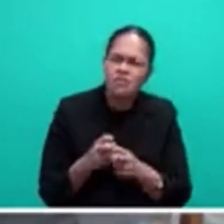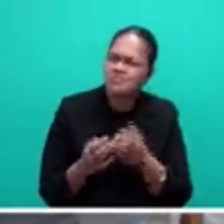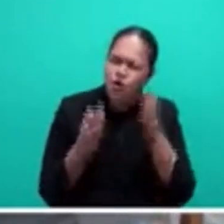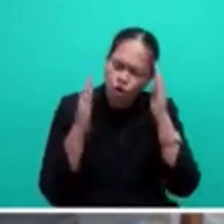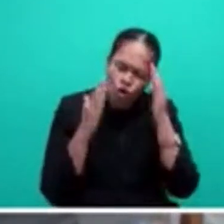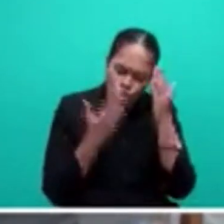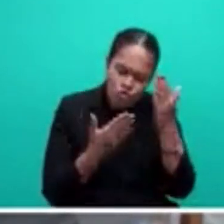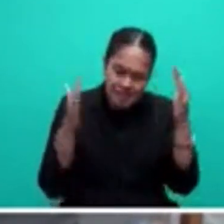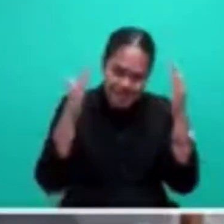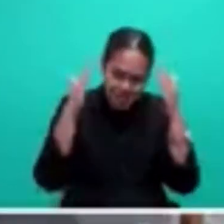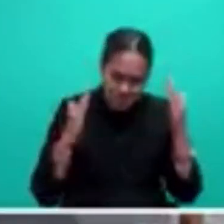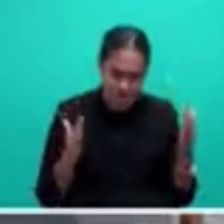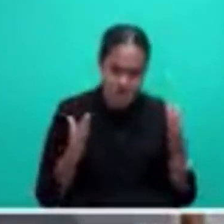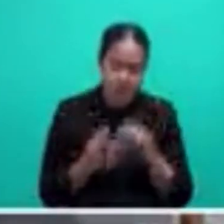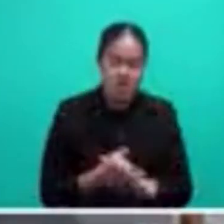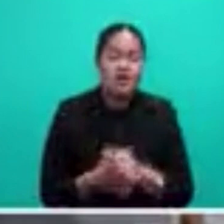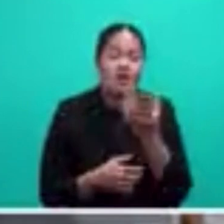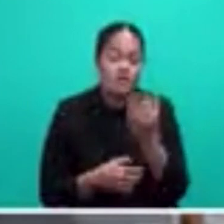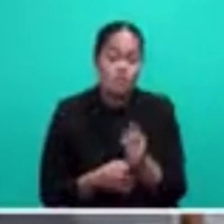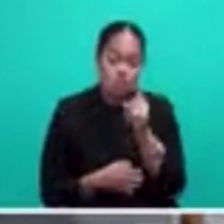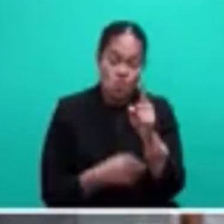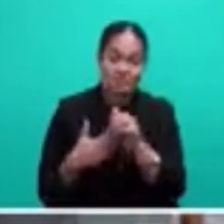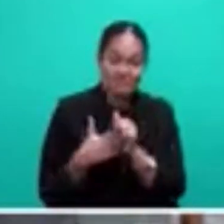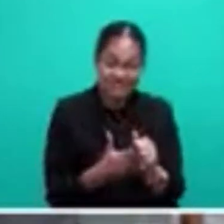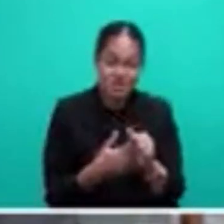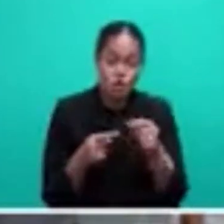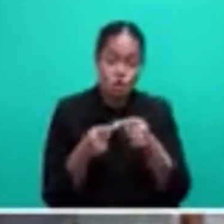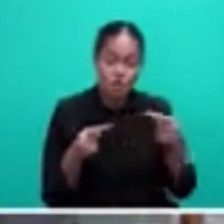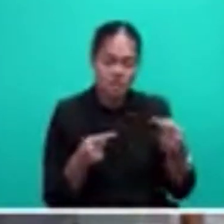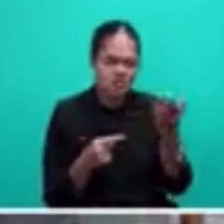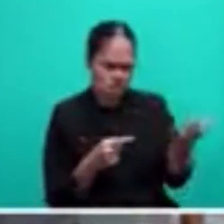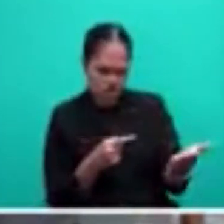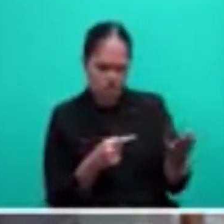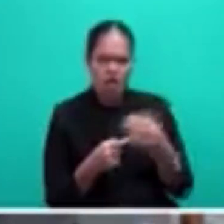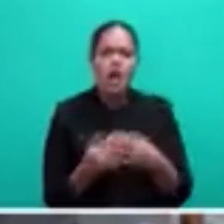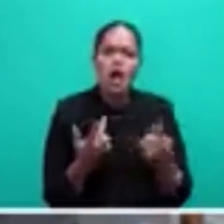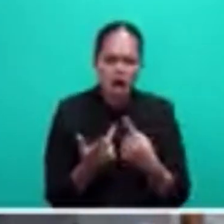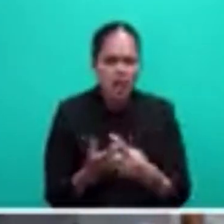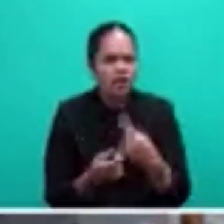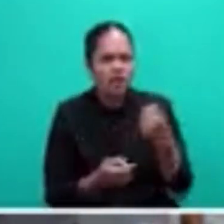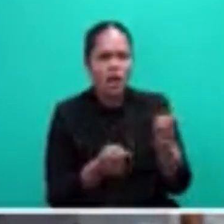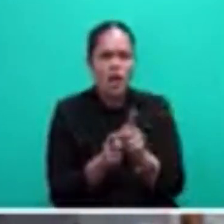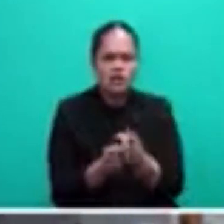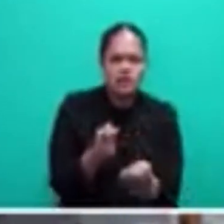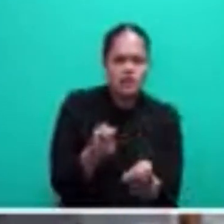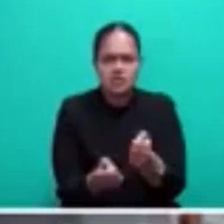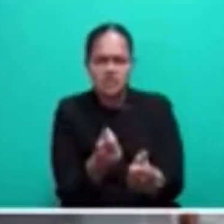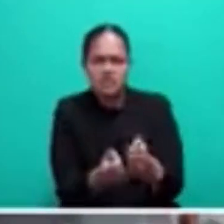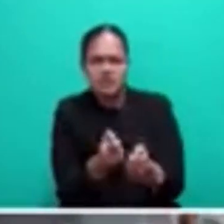opposition. They have one leader of opposition, and then there are others from out there remote controlling what's